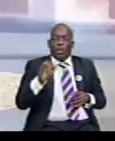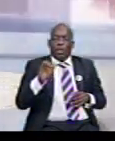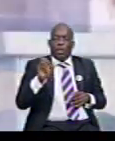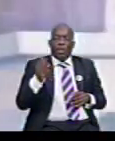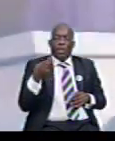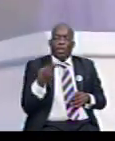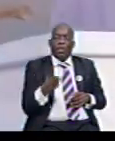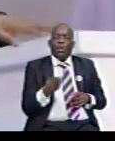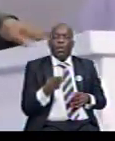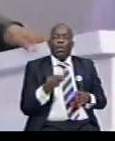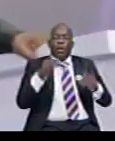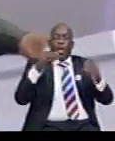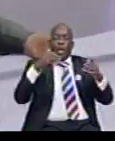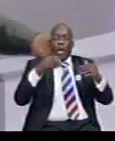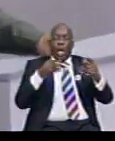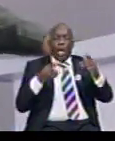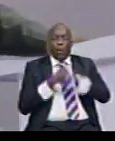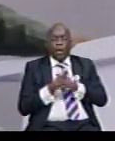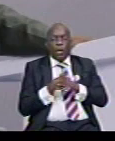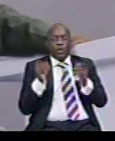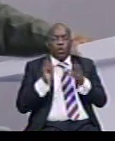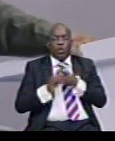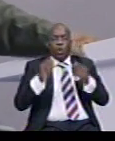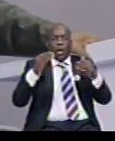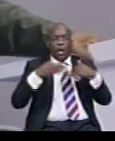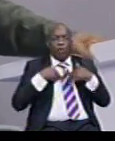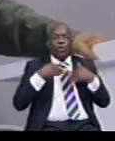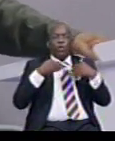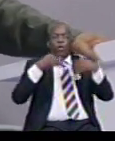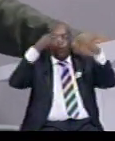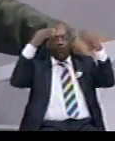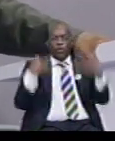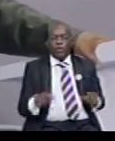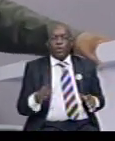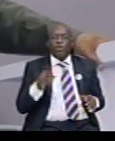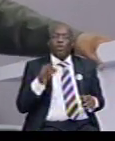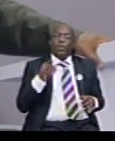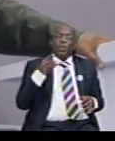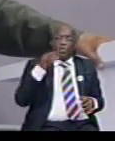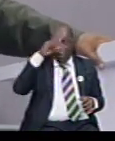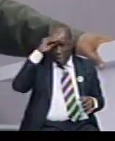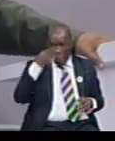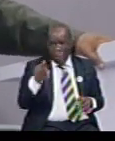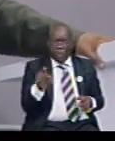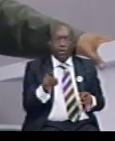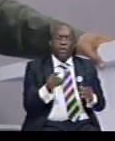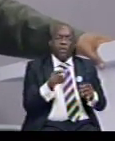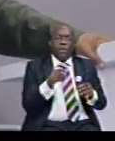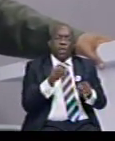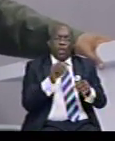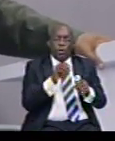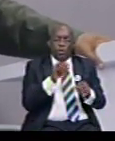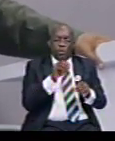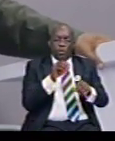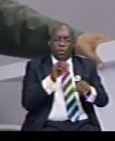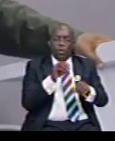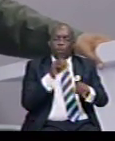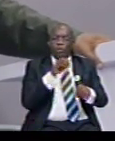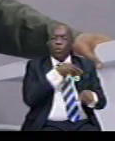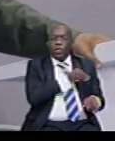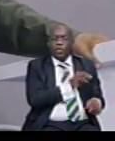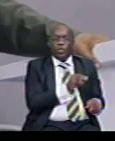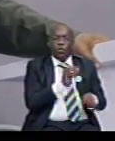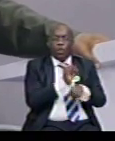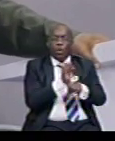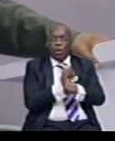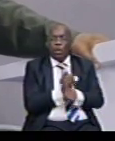have come to the end of his ministry, when they dropped that man, dead man,